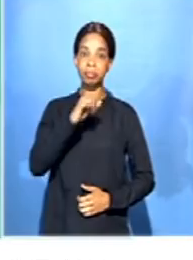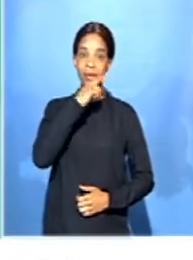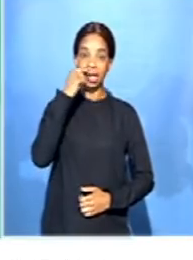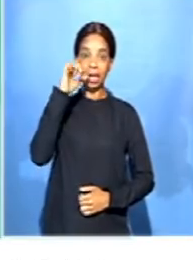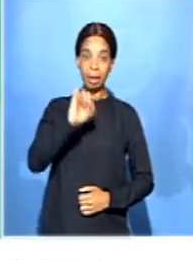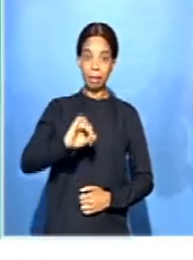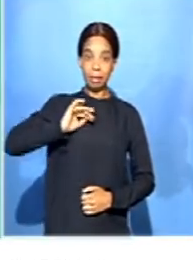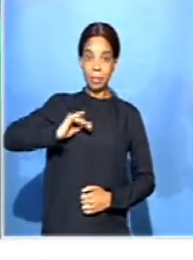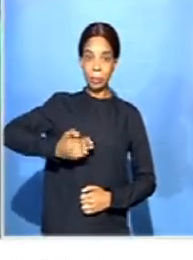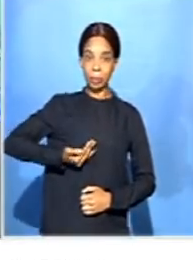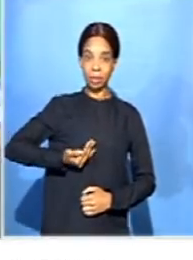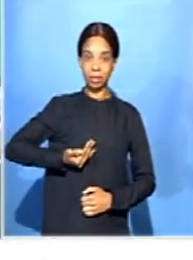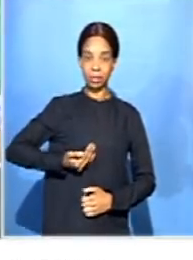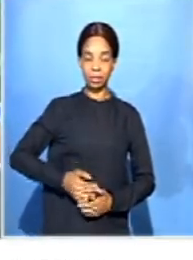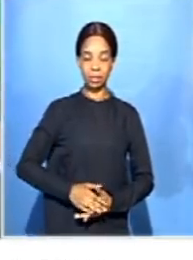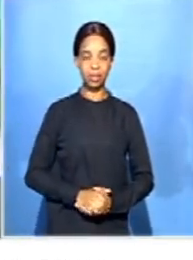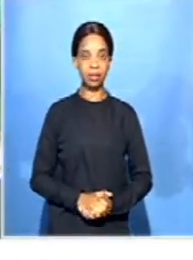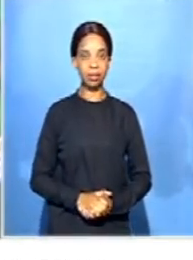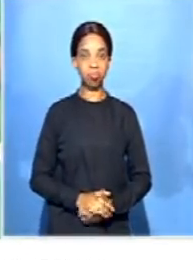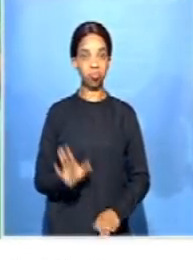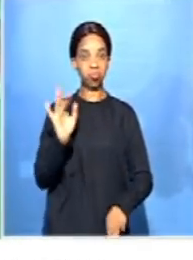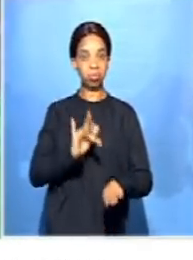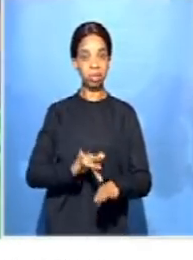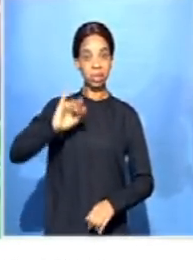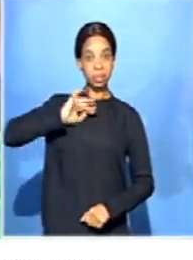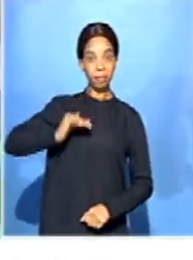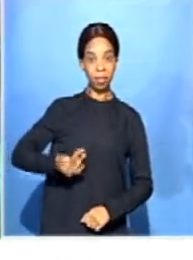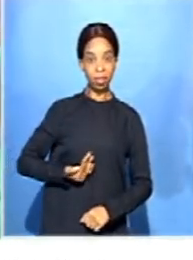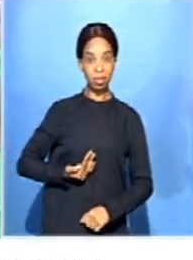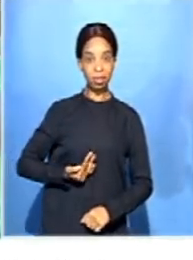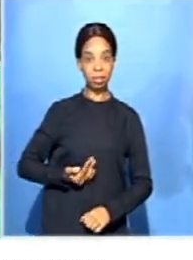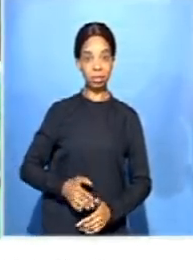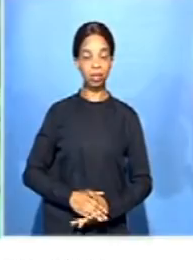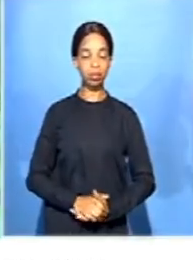igama lamakhosikazi, wathinta abafazi,